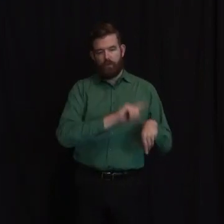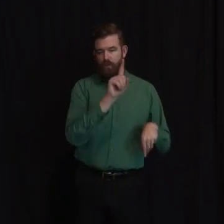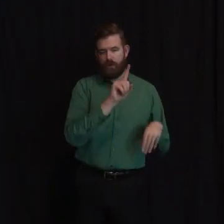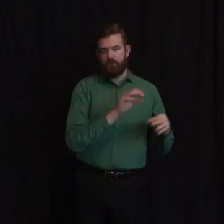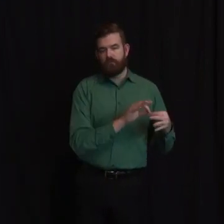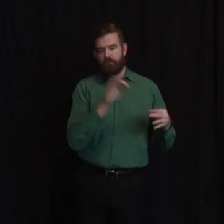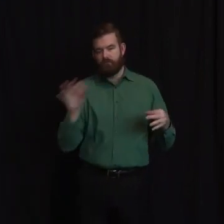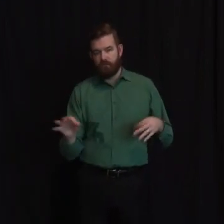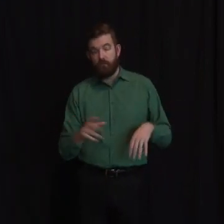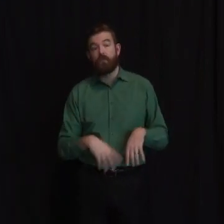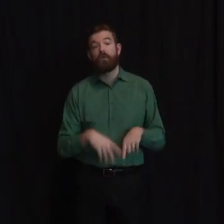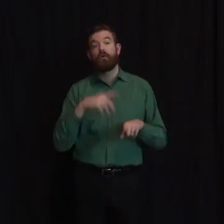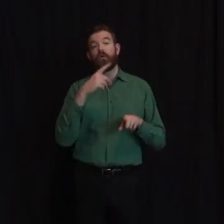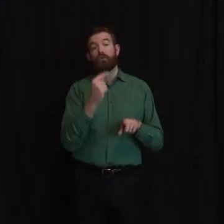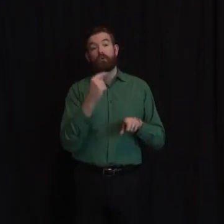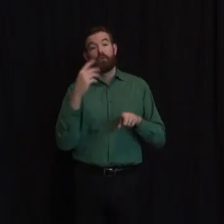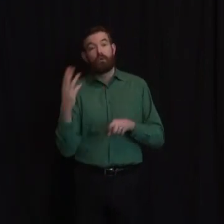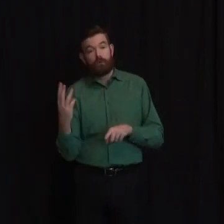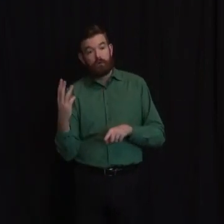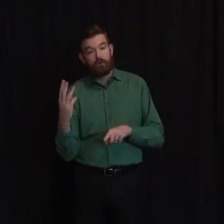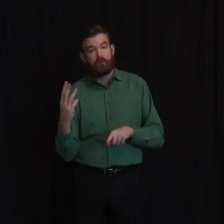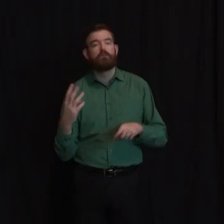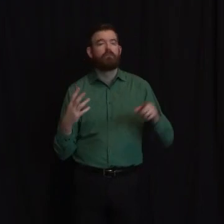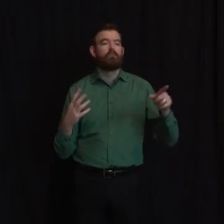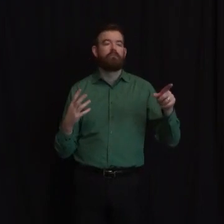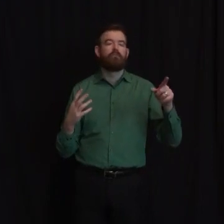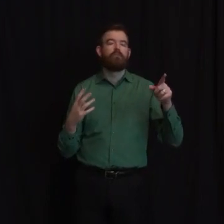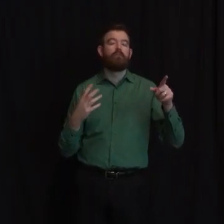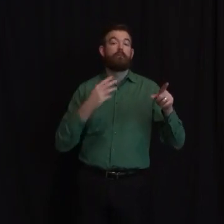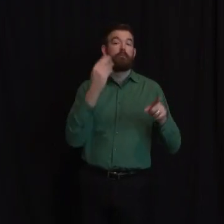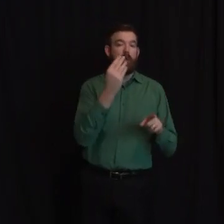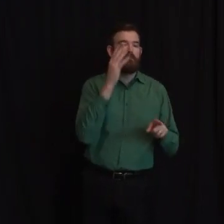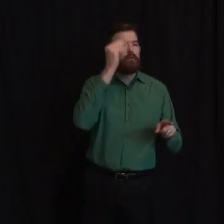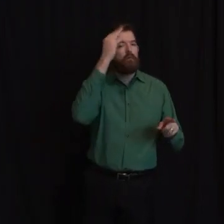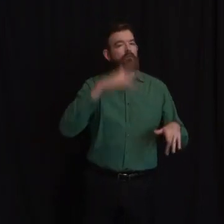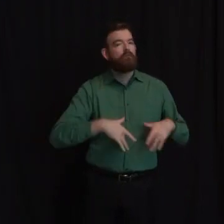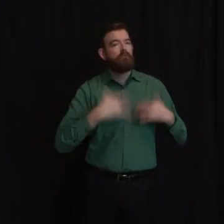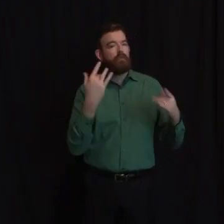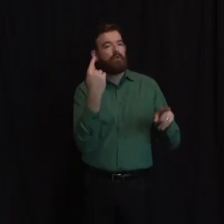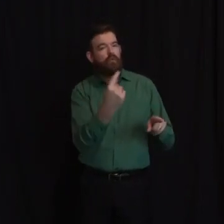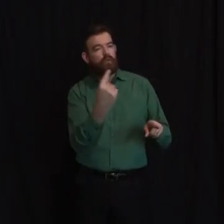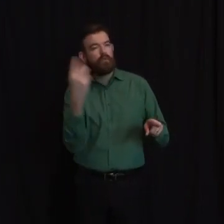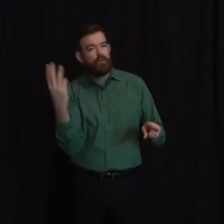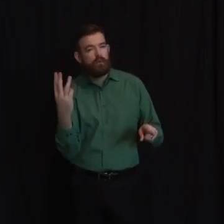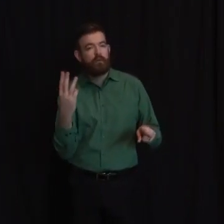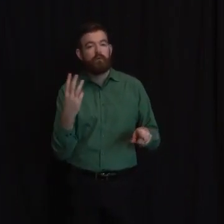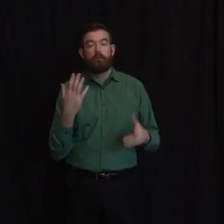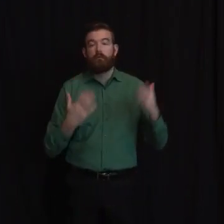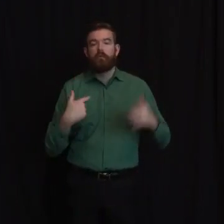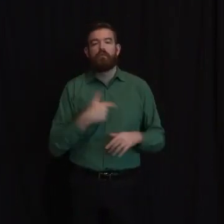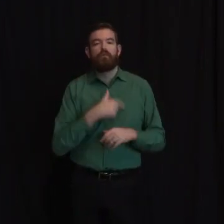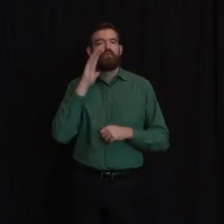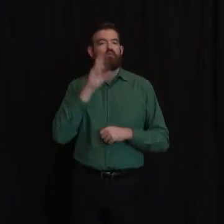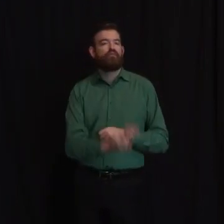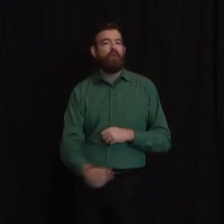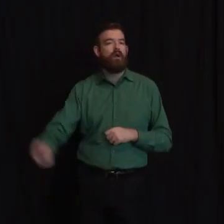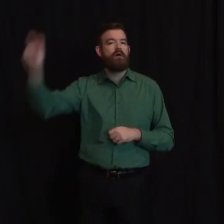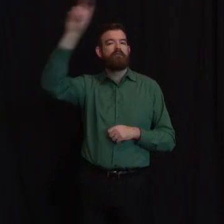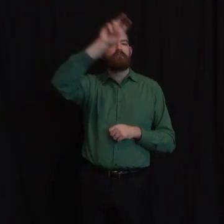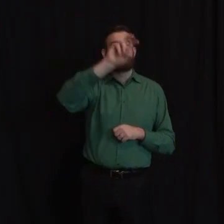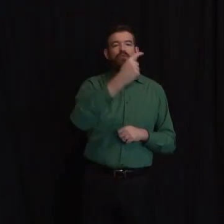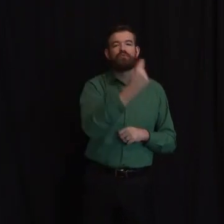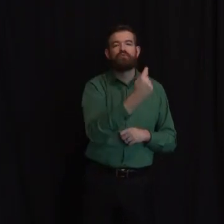bear with us. We'll let you know latest on Monday. We have a little bit of travel in each of those days, tentatively scheduled to go visit